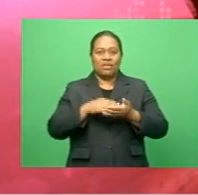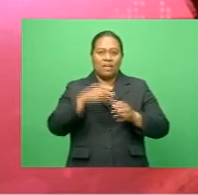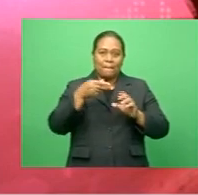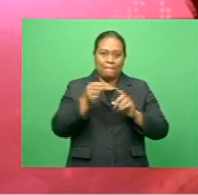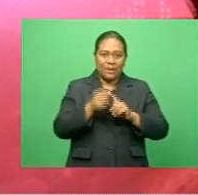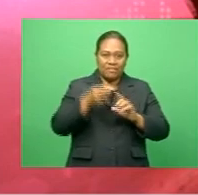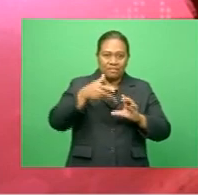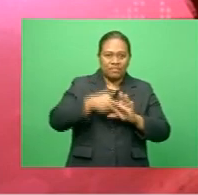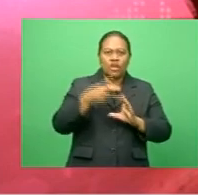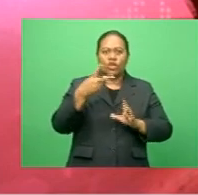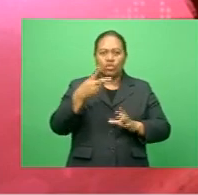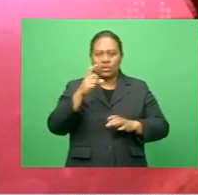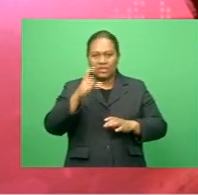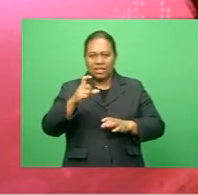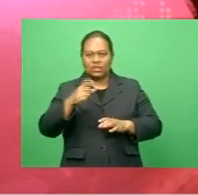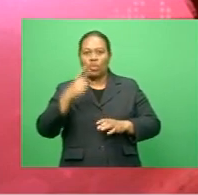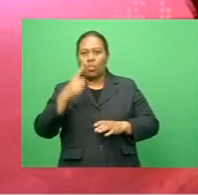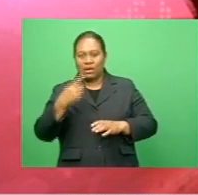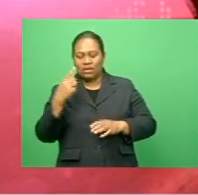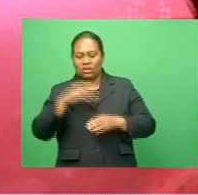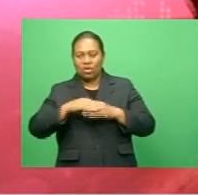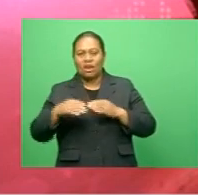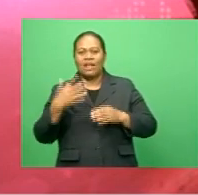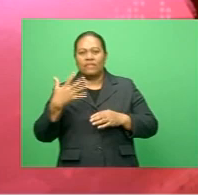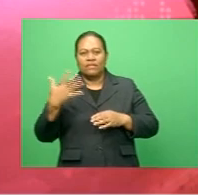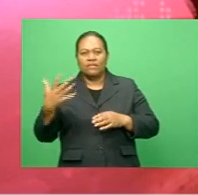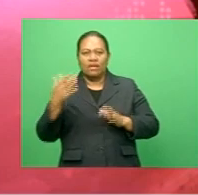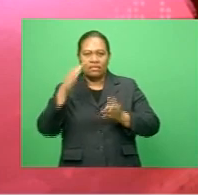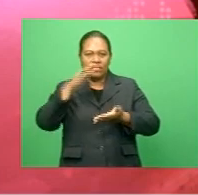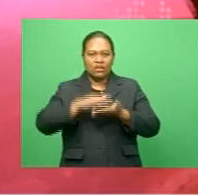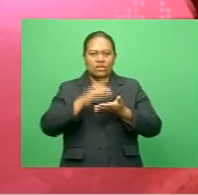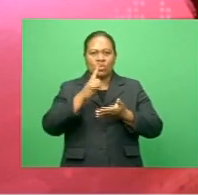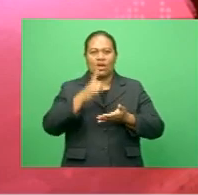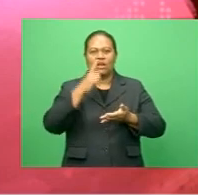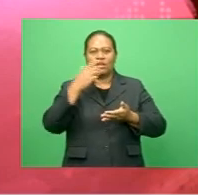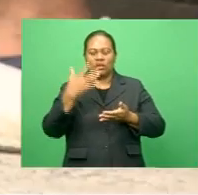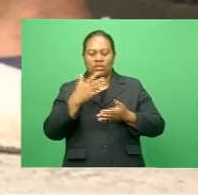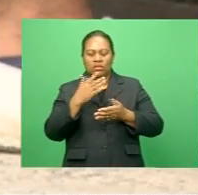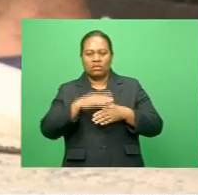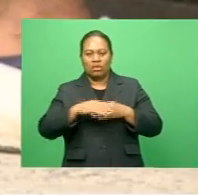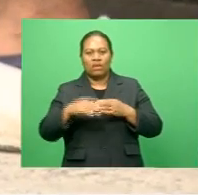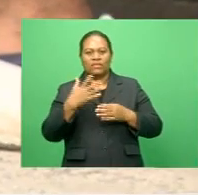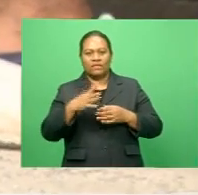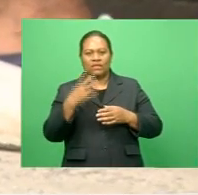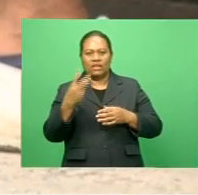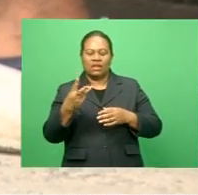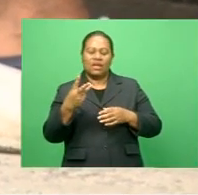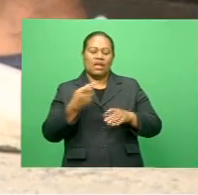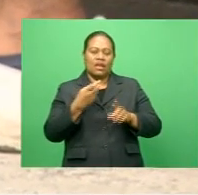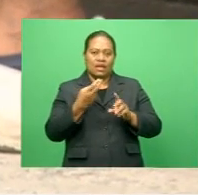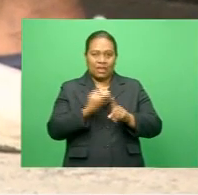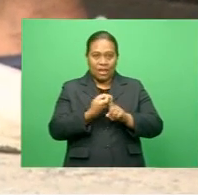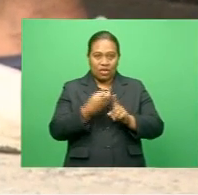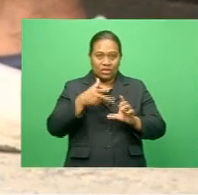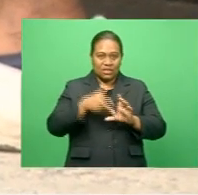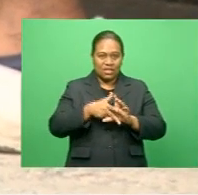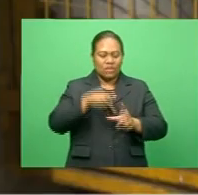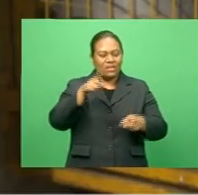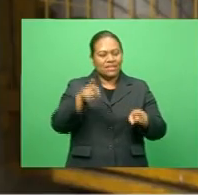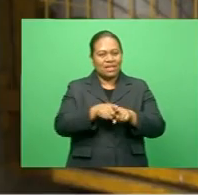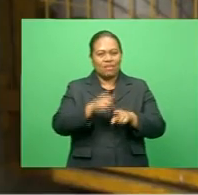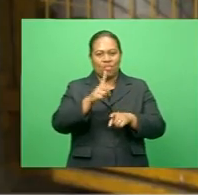cents from $1.55 to $1.53 per litre, while the price of kerosene remains the same at $1 per